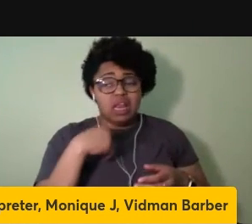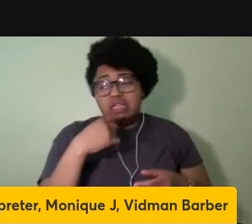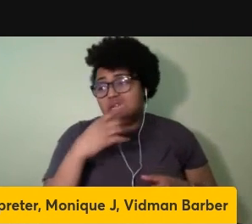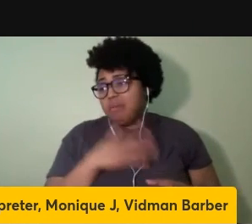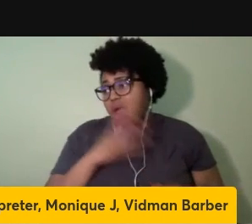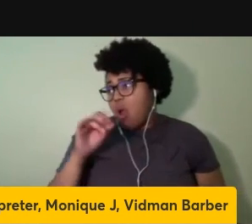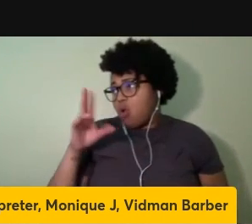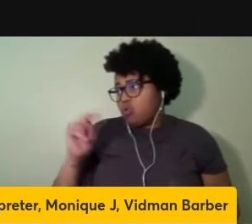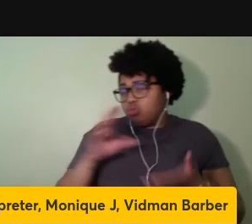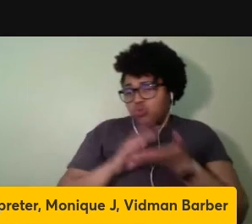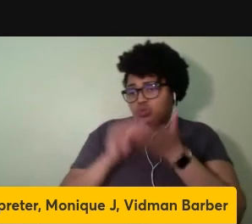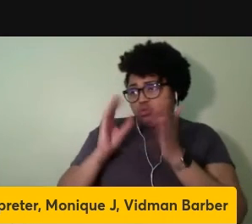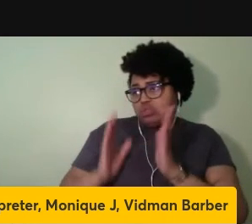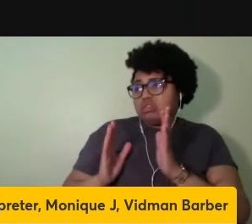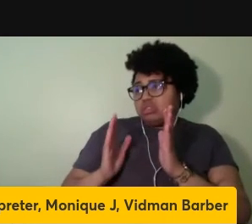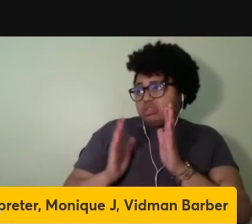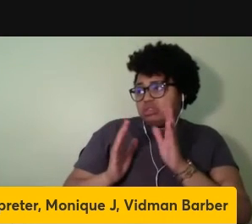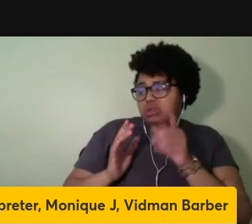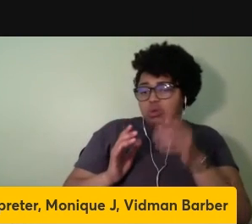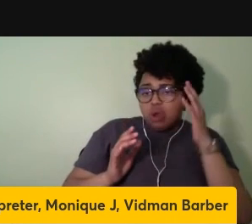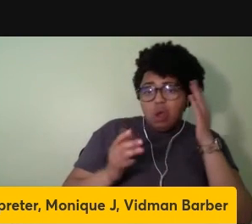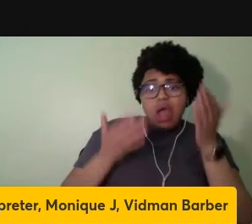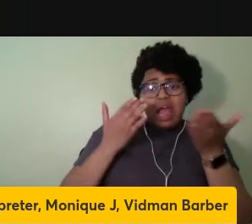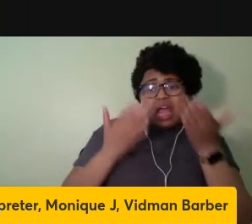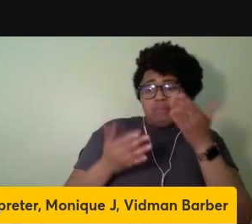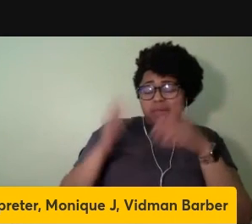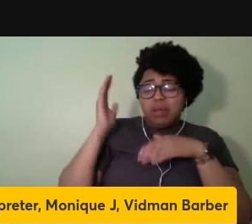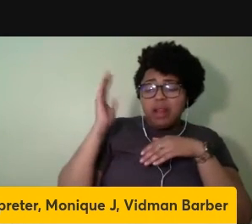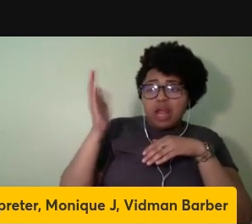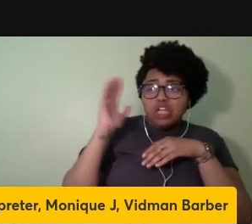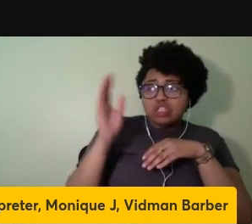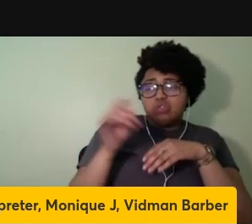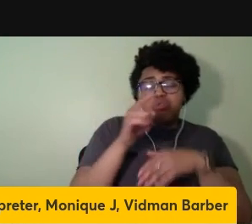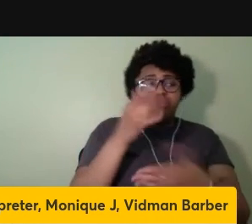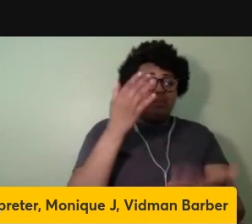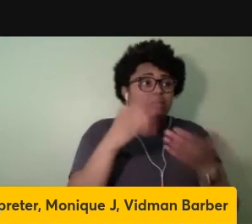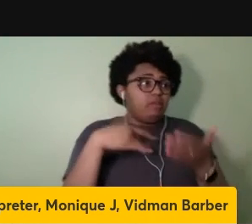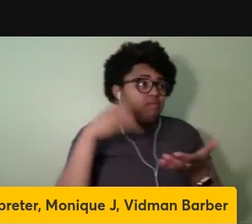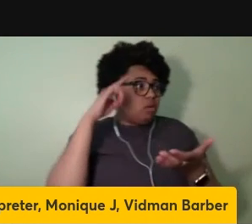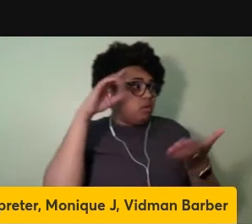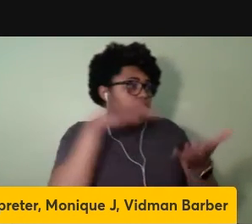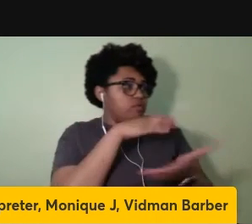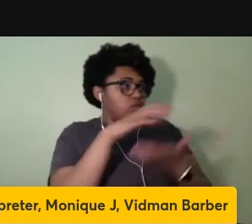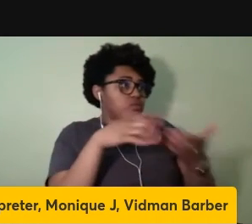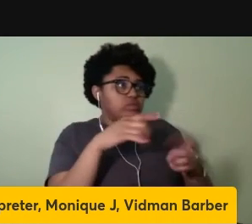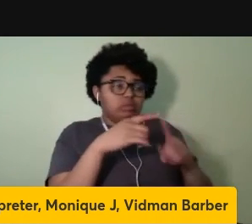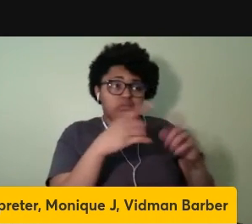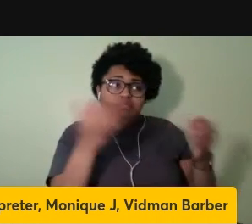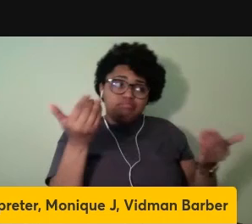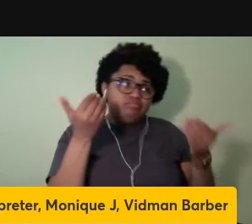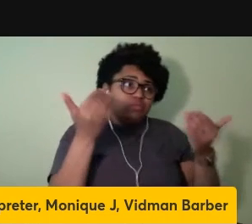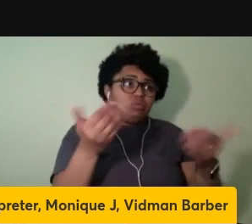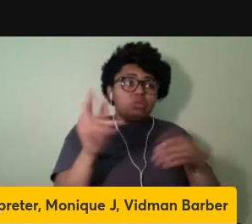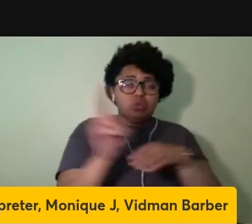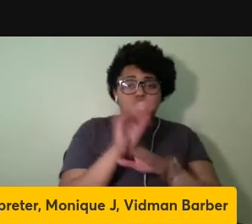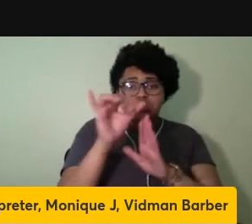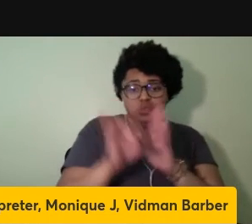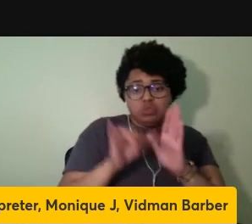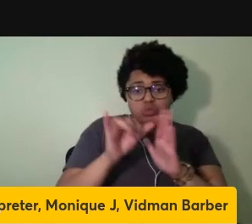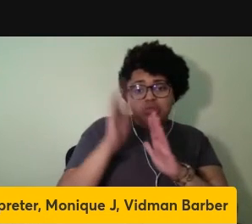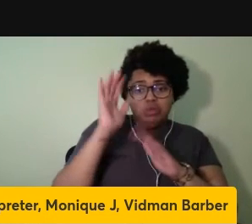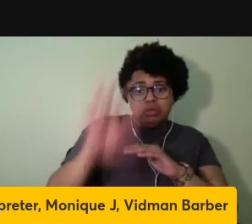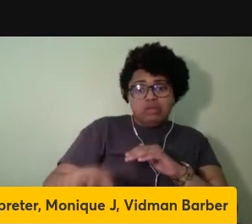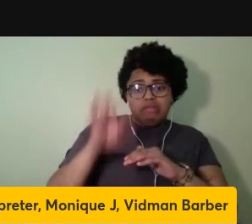students, you know, I might lecture and you may be confused, but hey, go on YouTube and you'll find